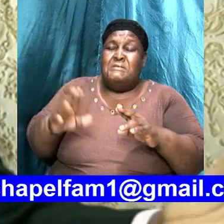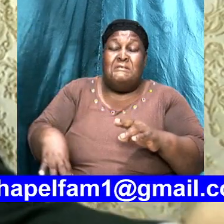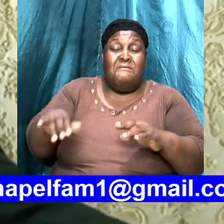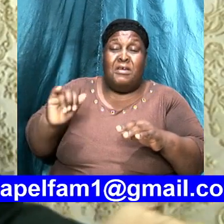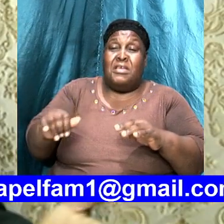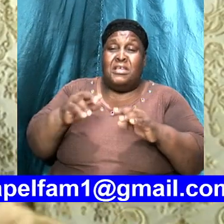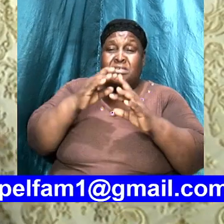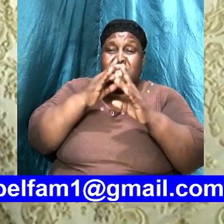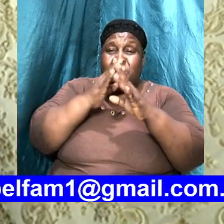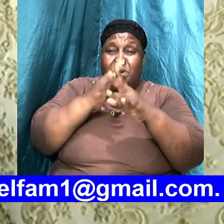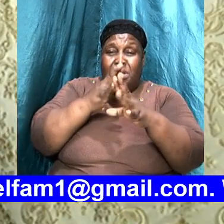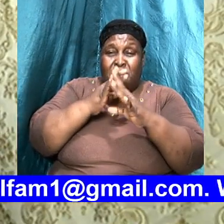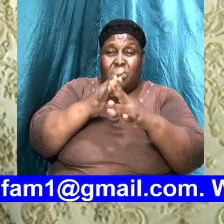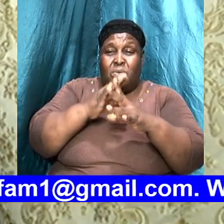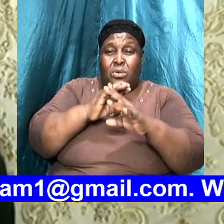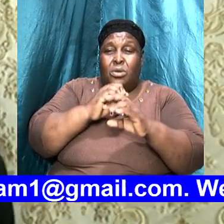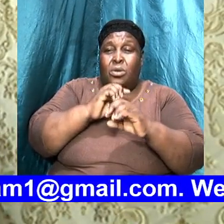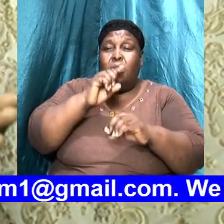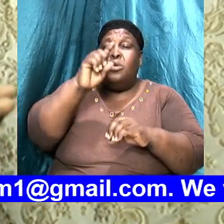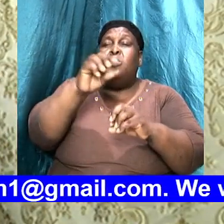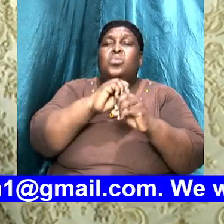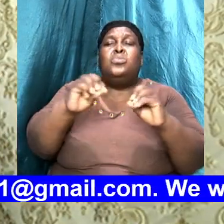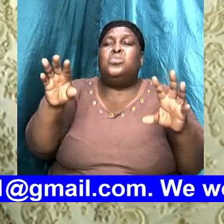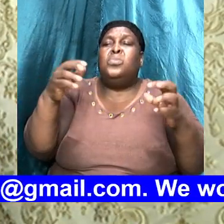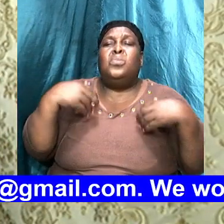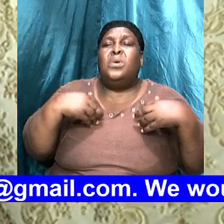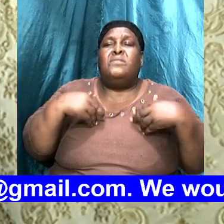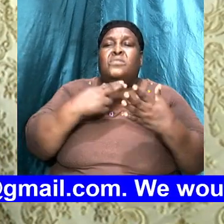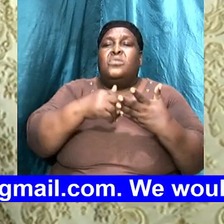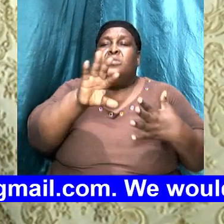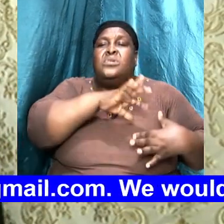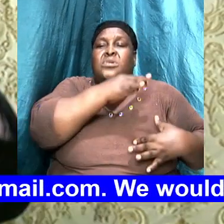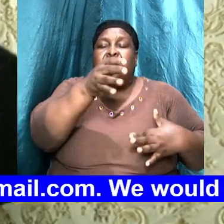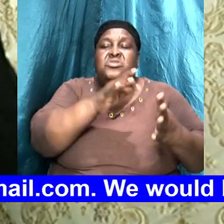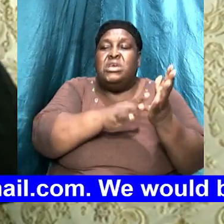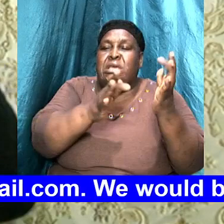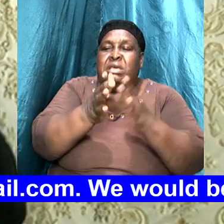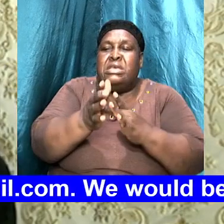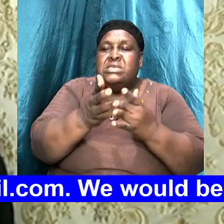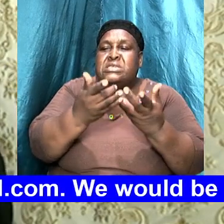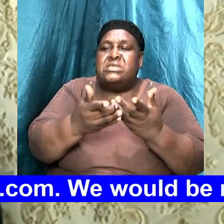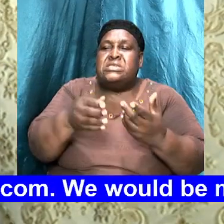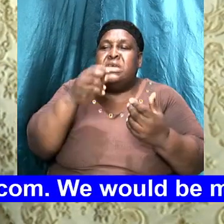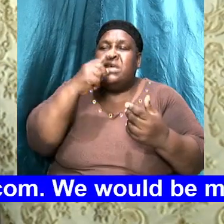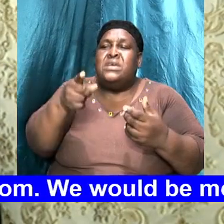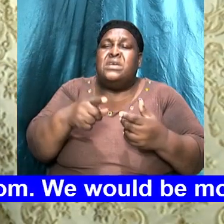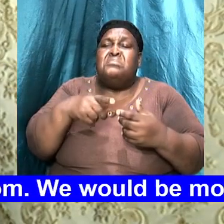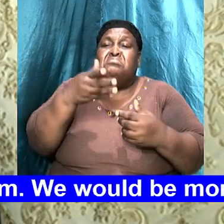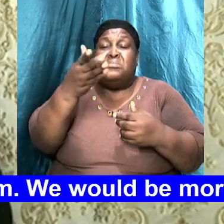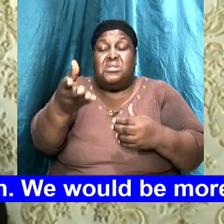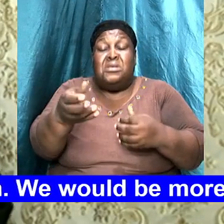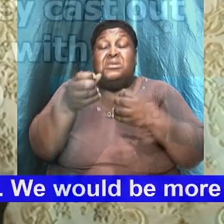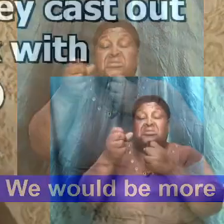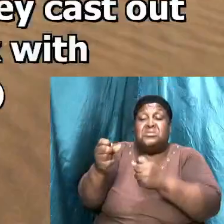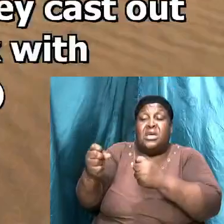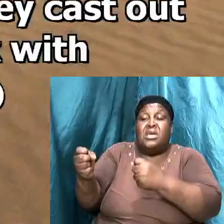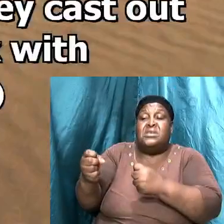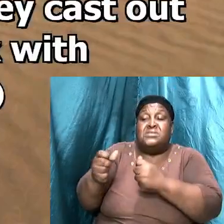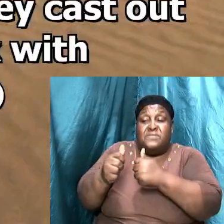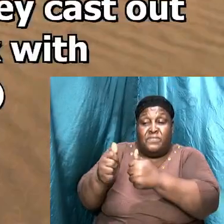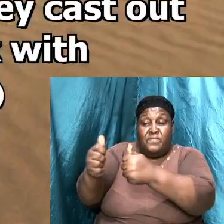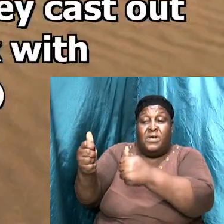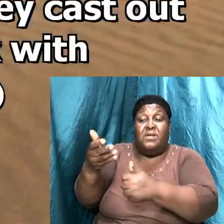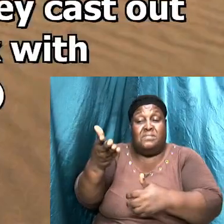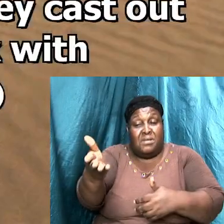look here Jesus said and these signs shall follow them that believe